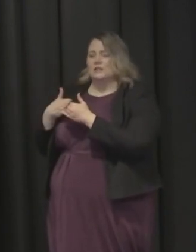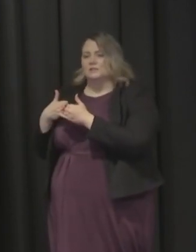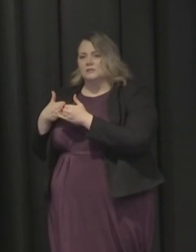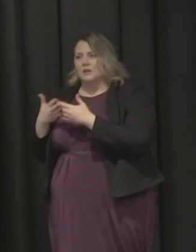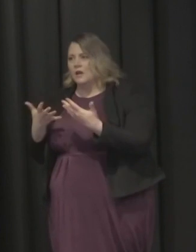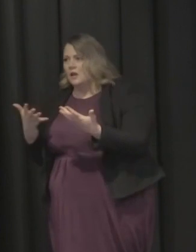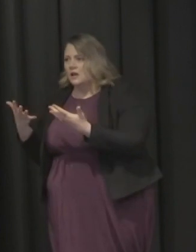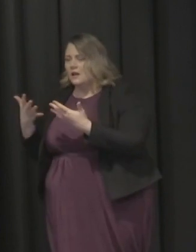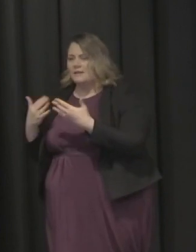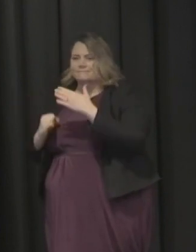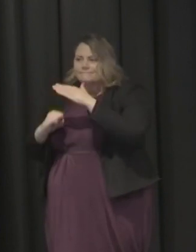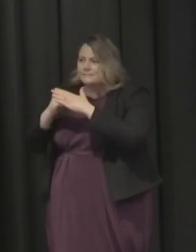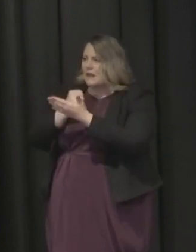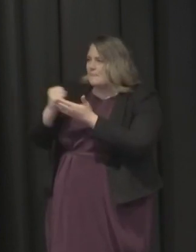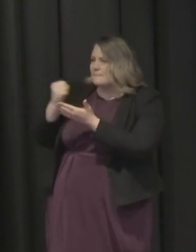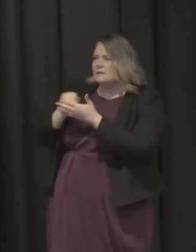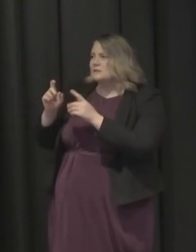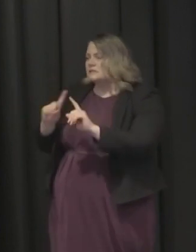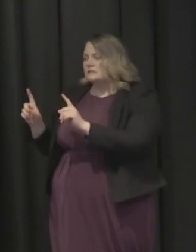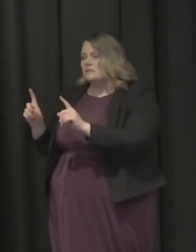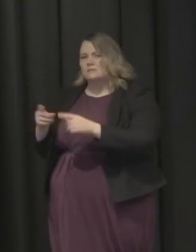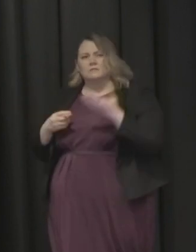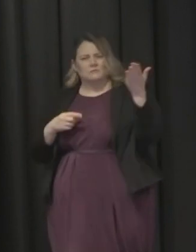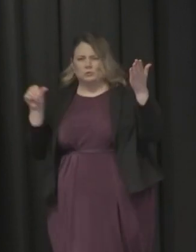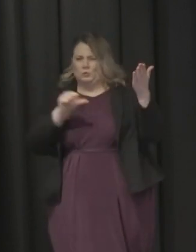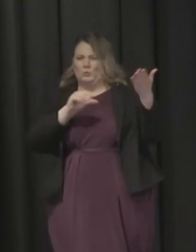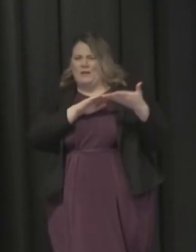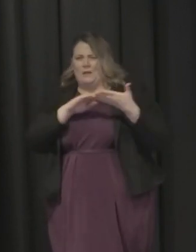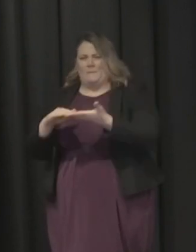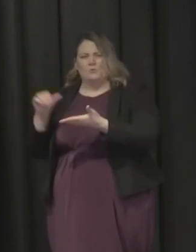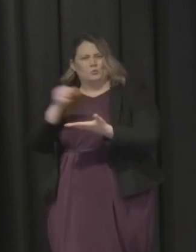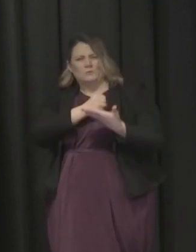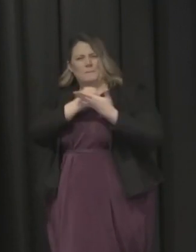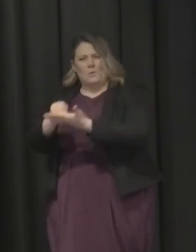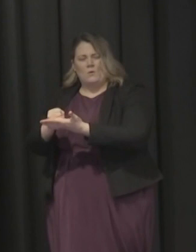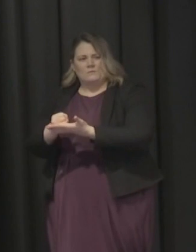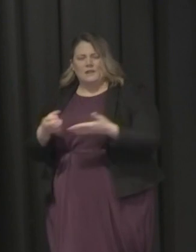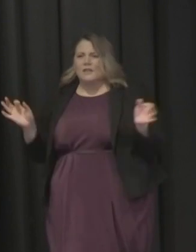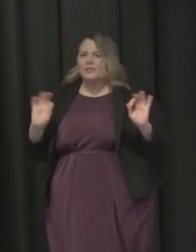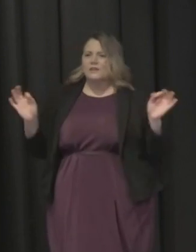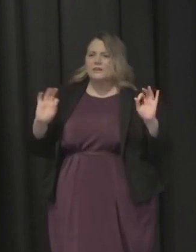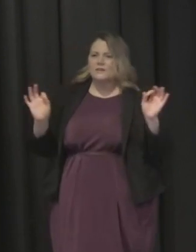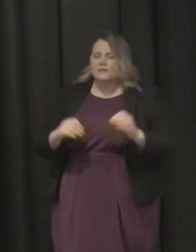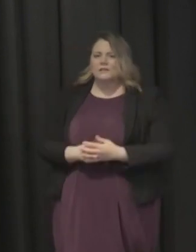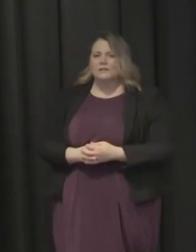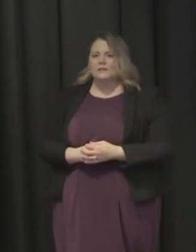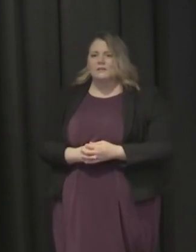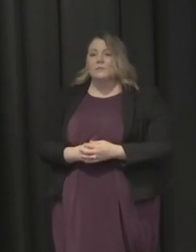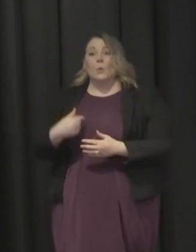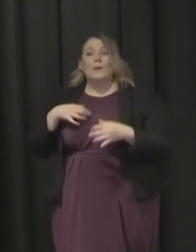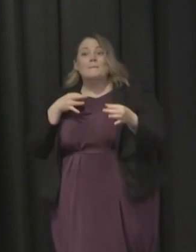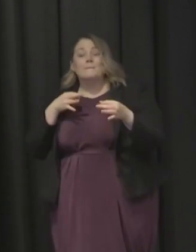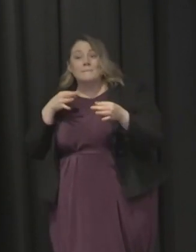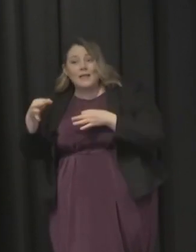on a 50-50 basis across the country. So to those businesses who are a bit aggrieved about the fact that they